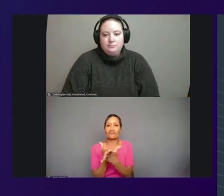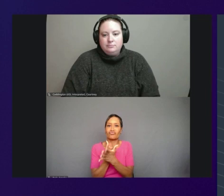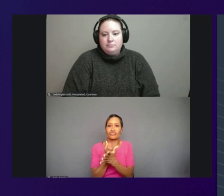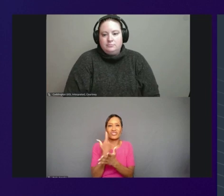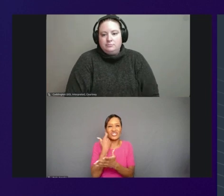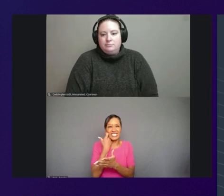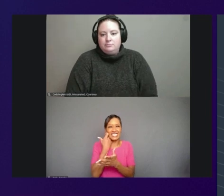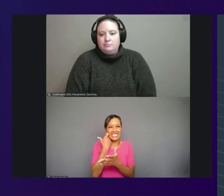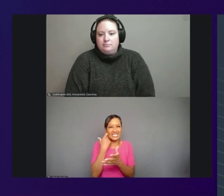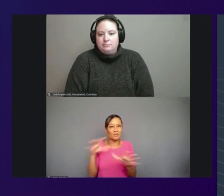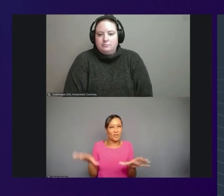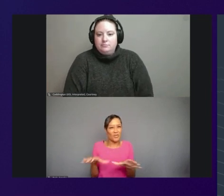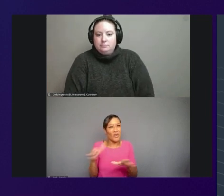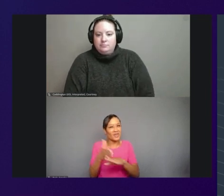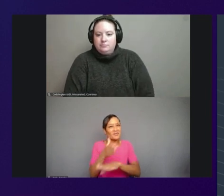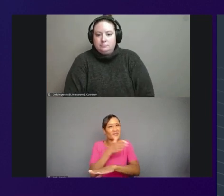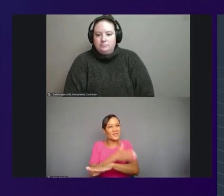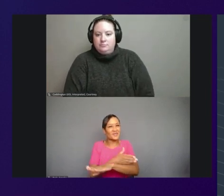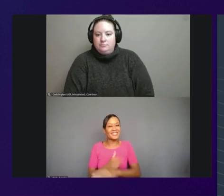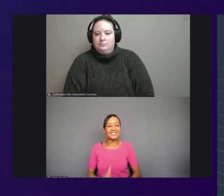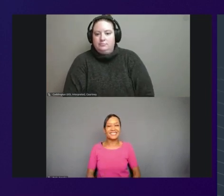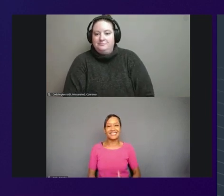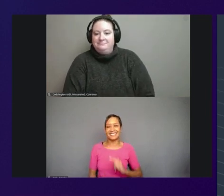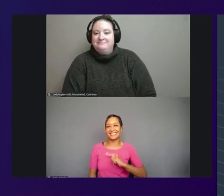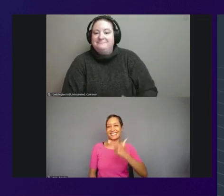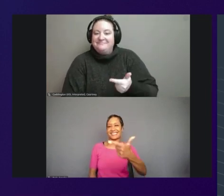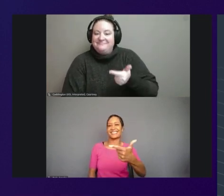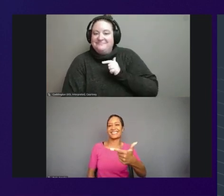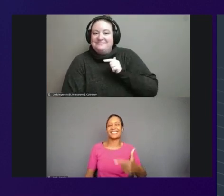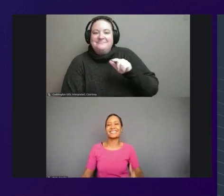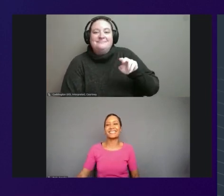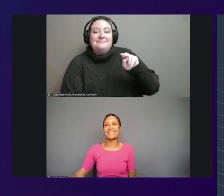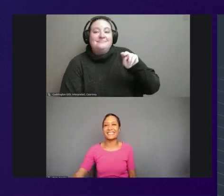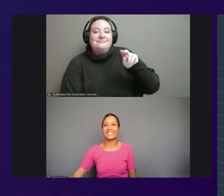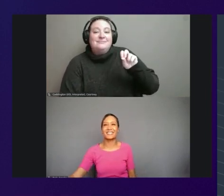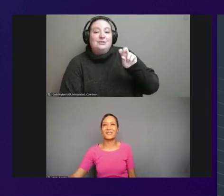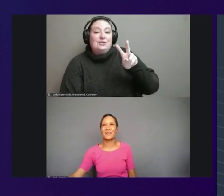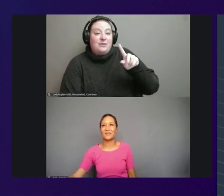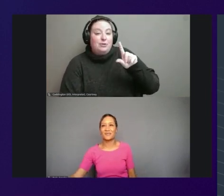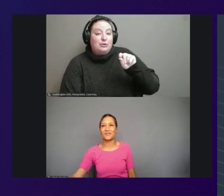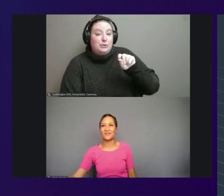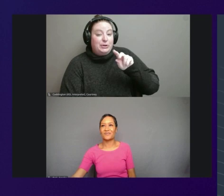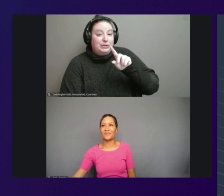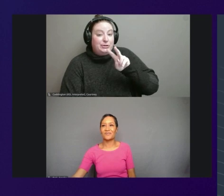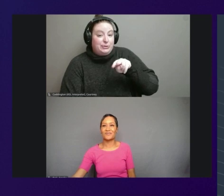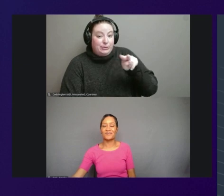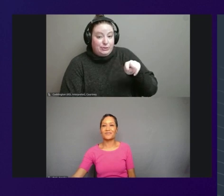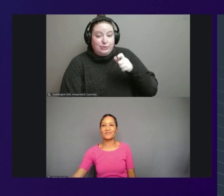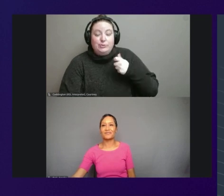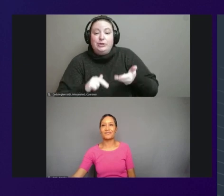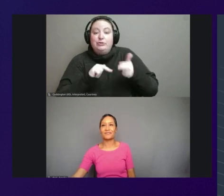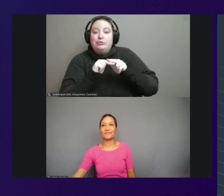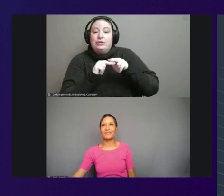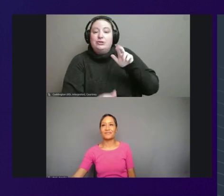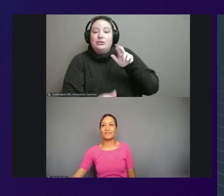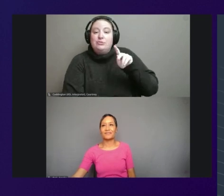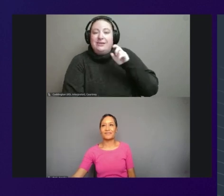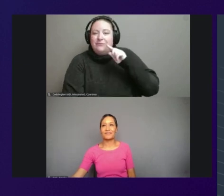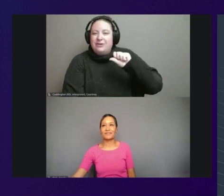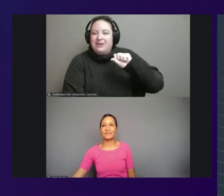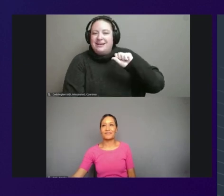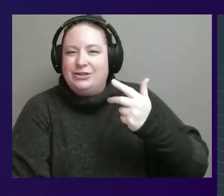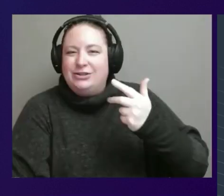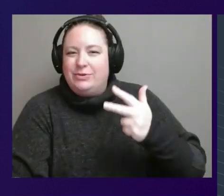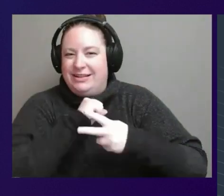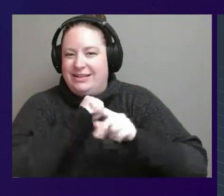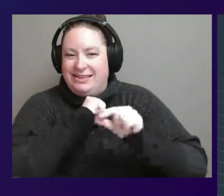performance improvement. In November 2022, we increased the rate at which S3 Glacier accepts restore requests